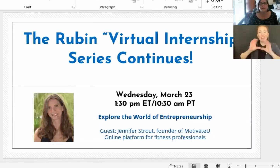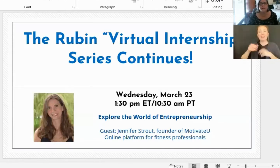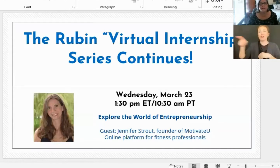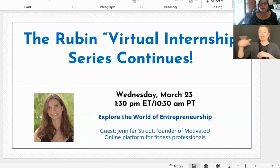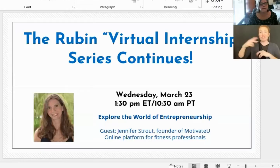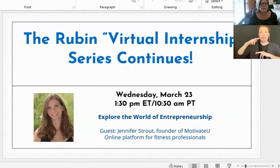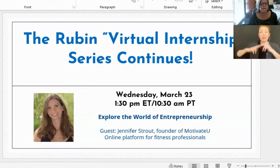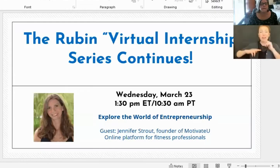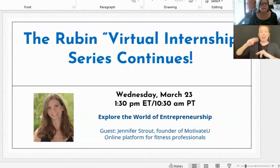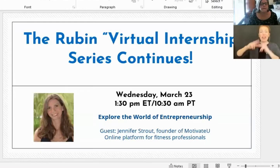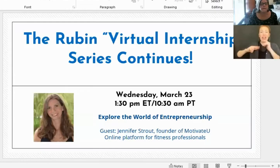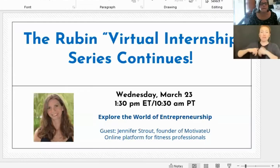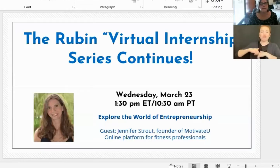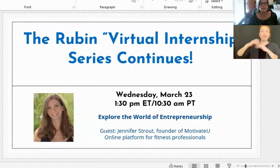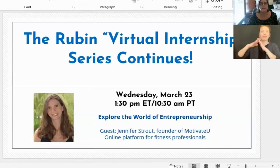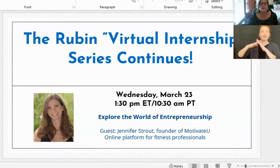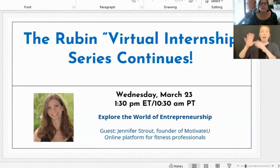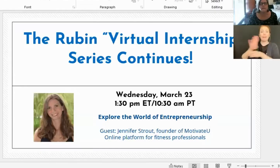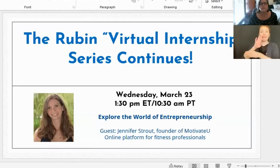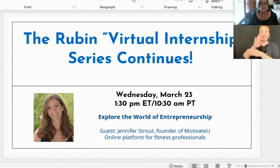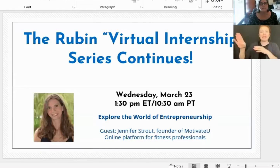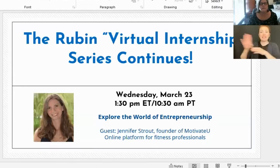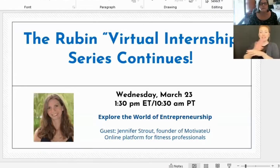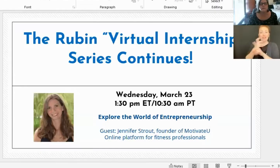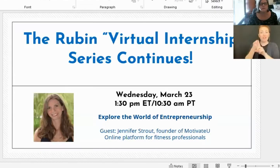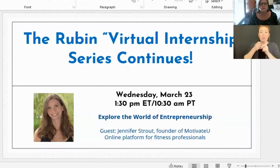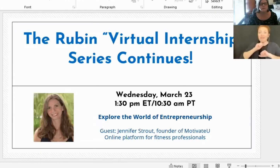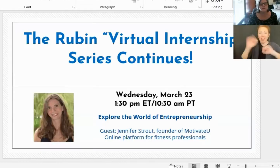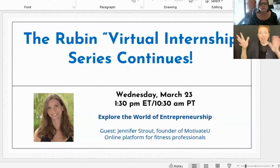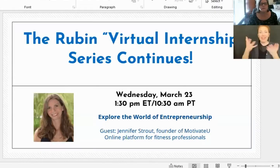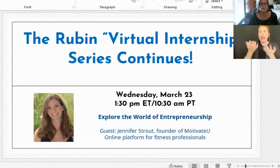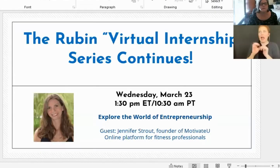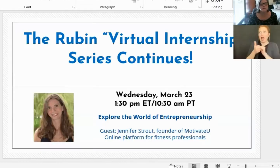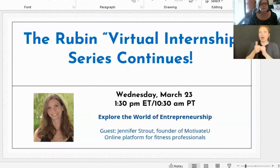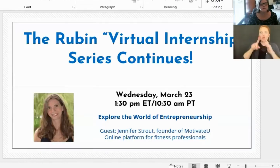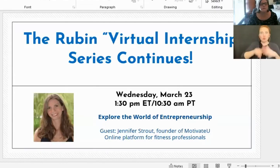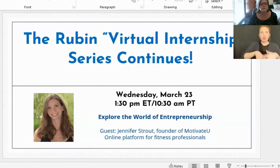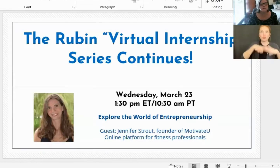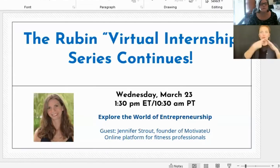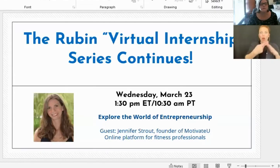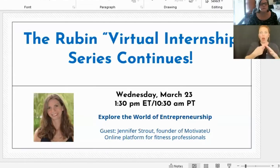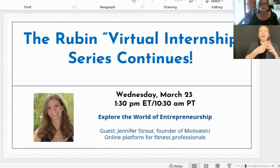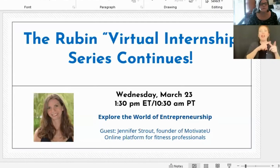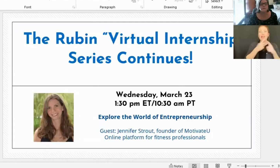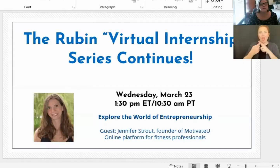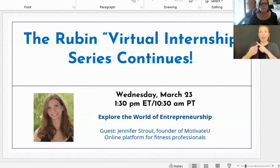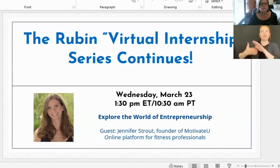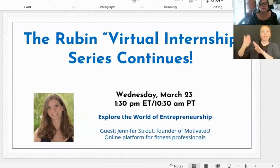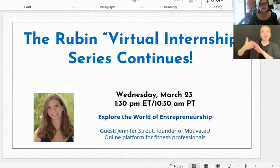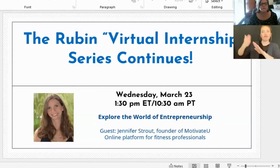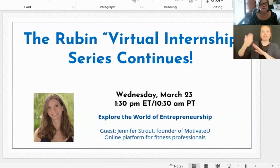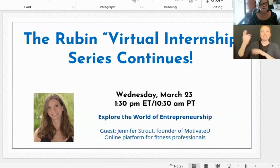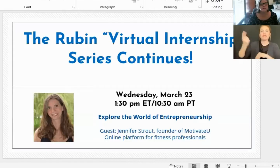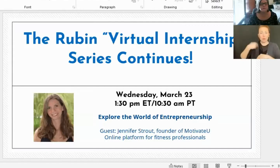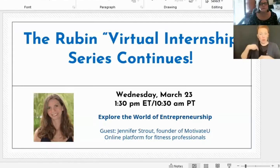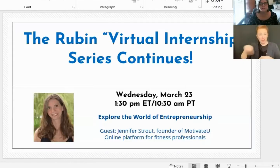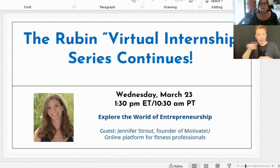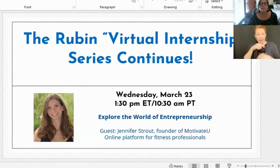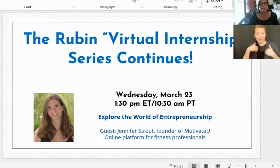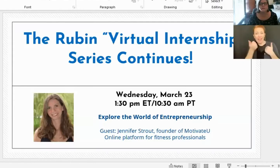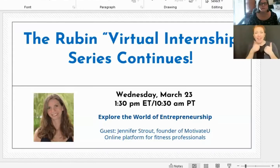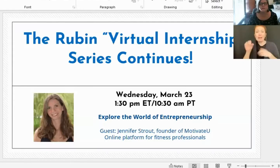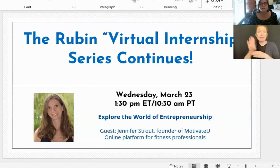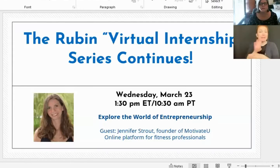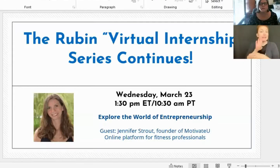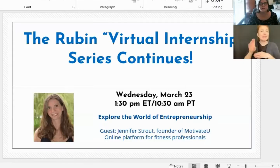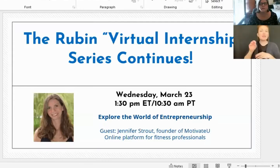it takes to start something and make it come to life. Do we have any marketing or business or